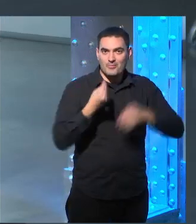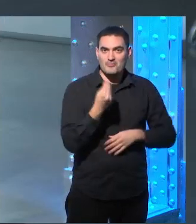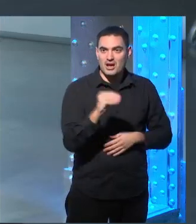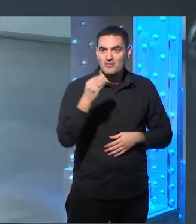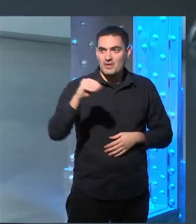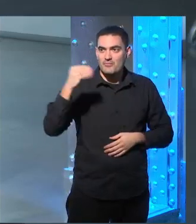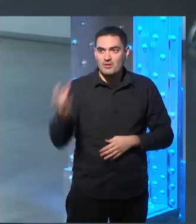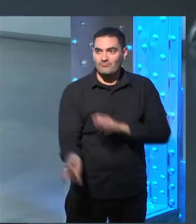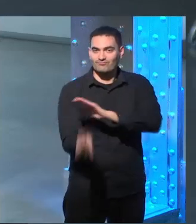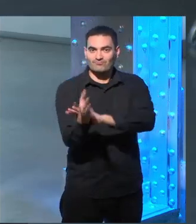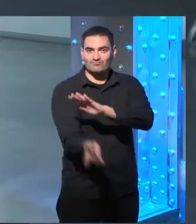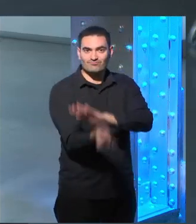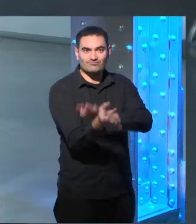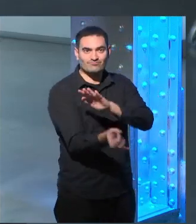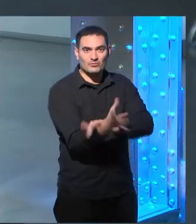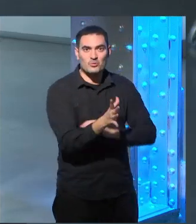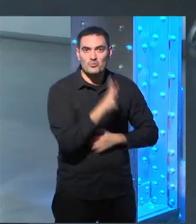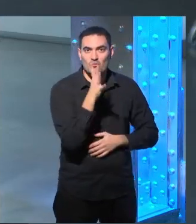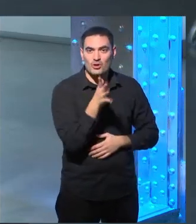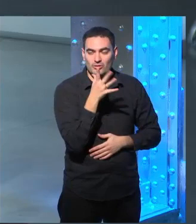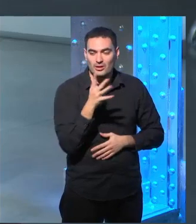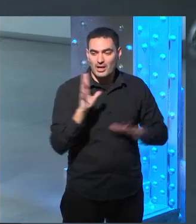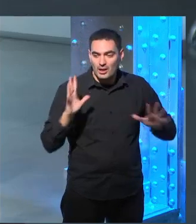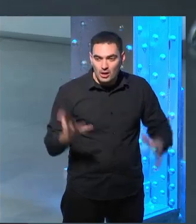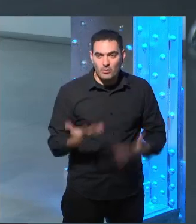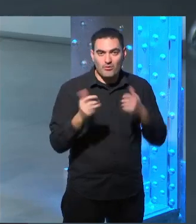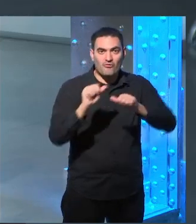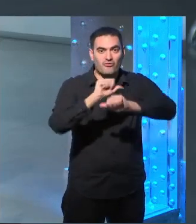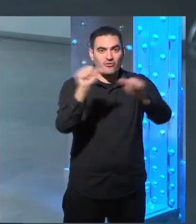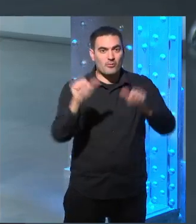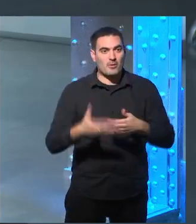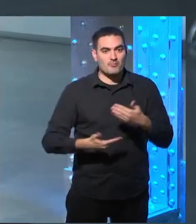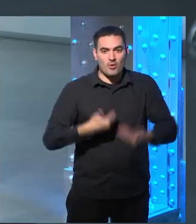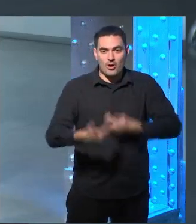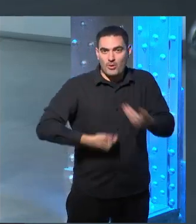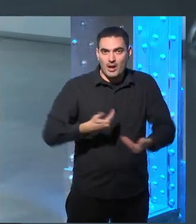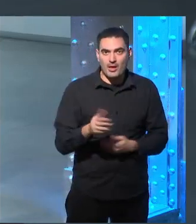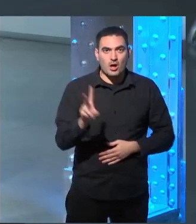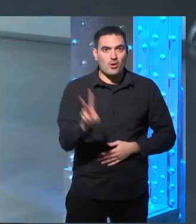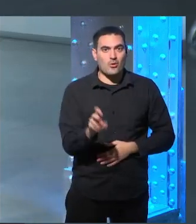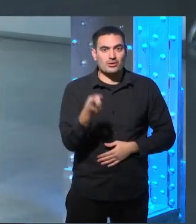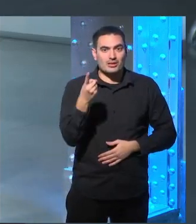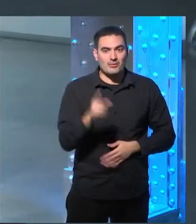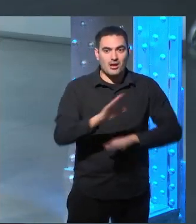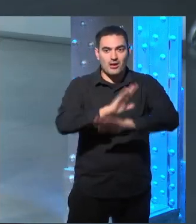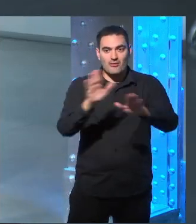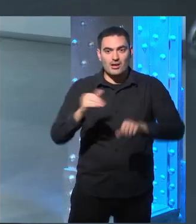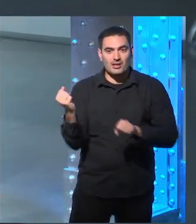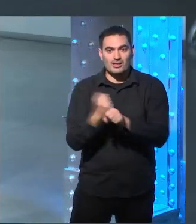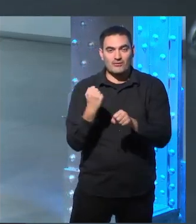that boring repetitive task. And we hope that that is a revolution that is going to take place, a